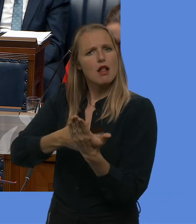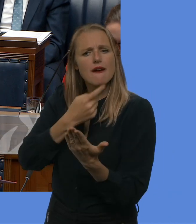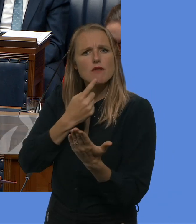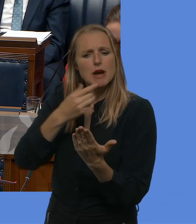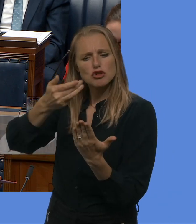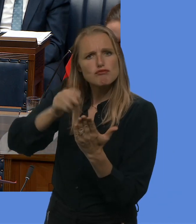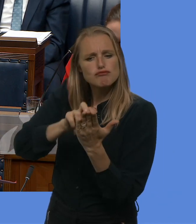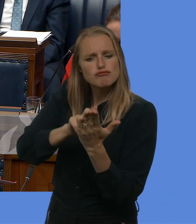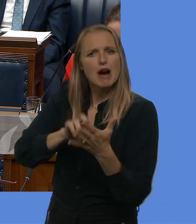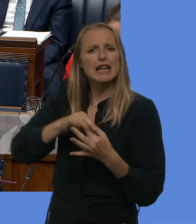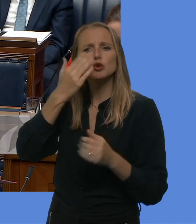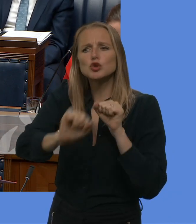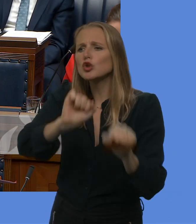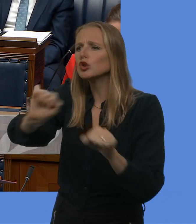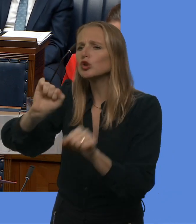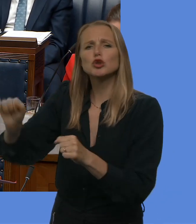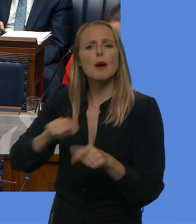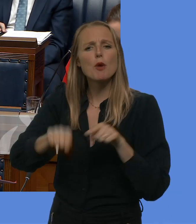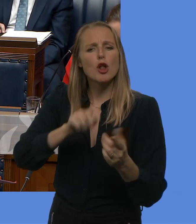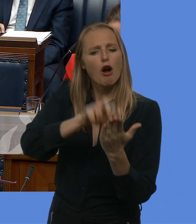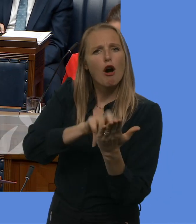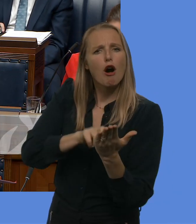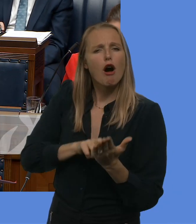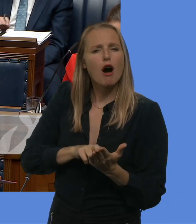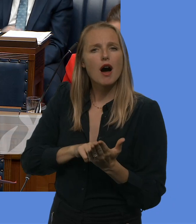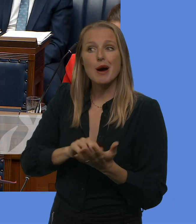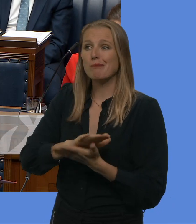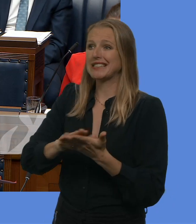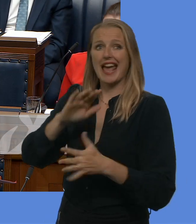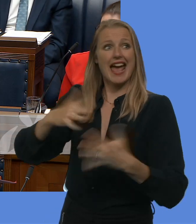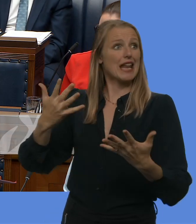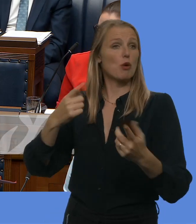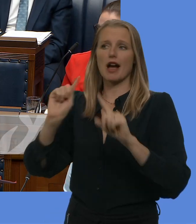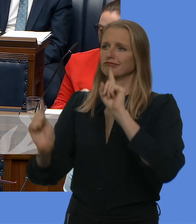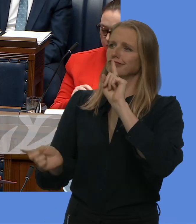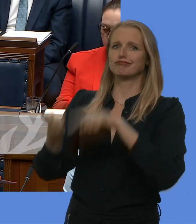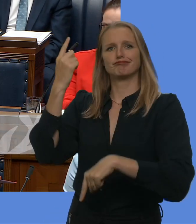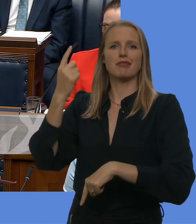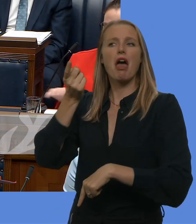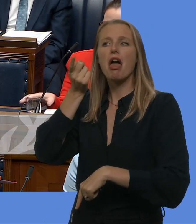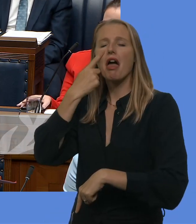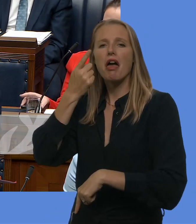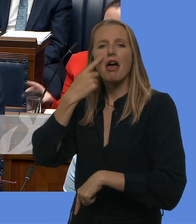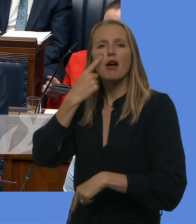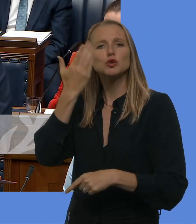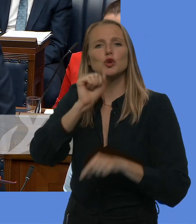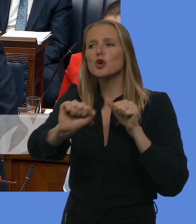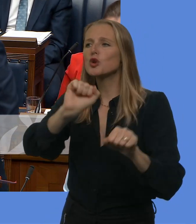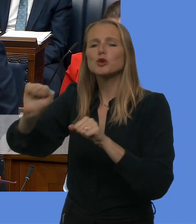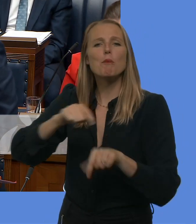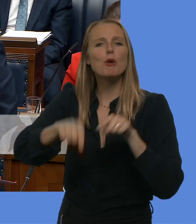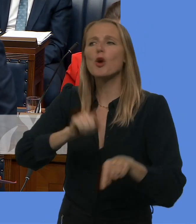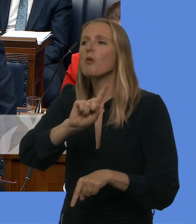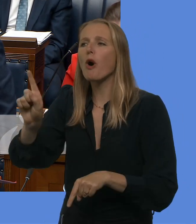and could therefore potentially allow external organisations to create bullying league tables. The then Education Minister